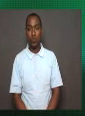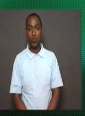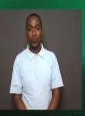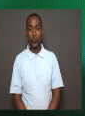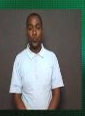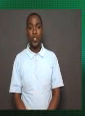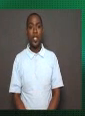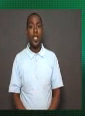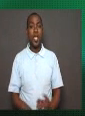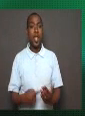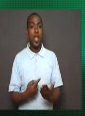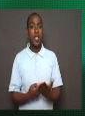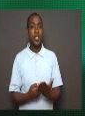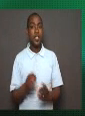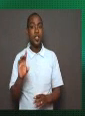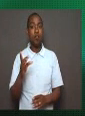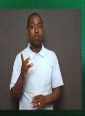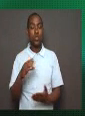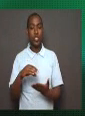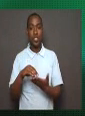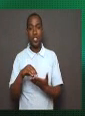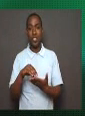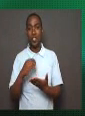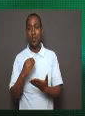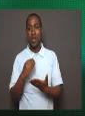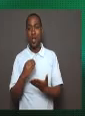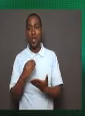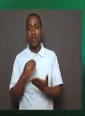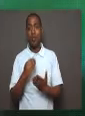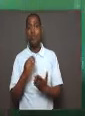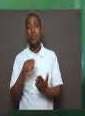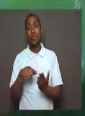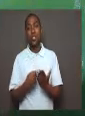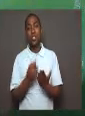We will study these components throughout this lesson.